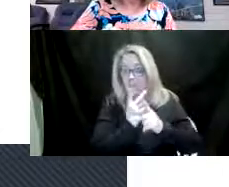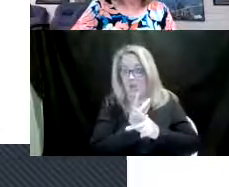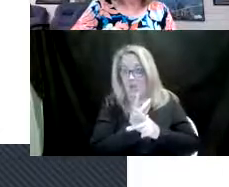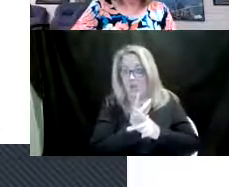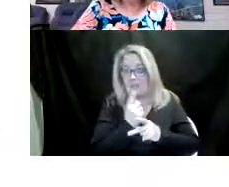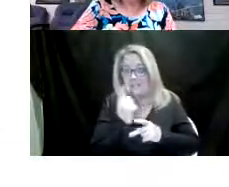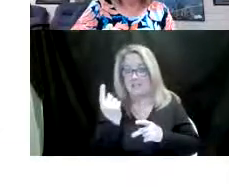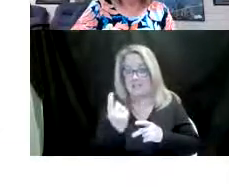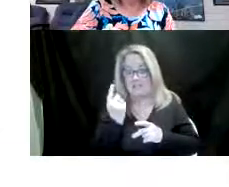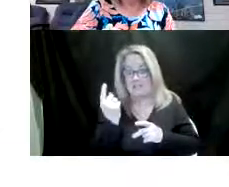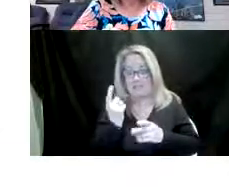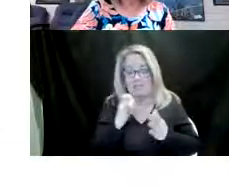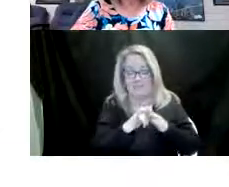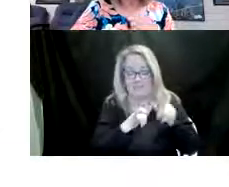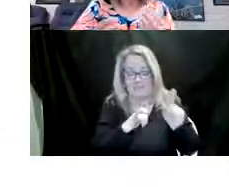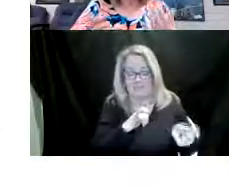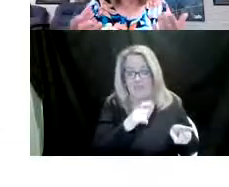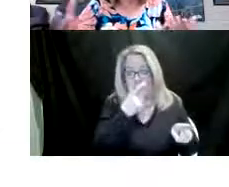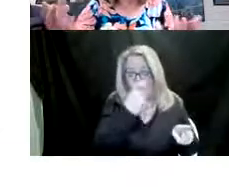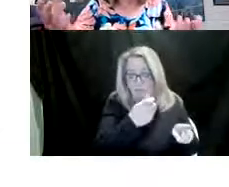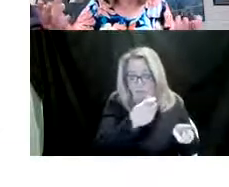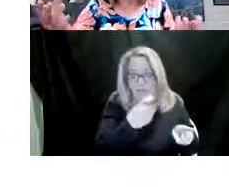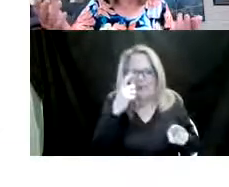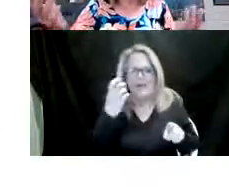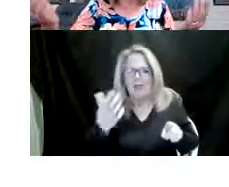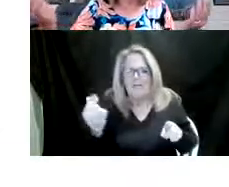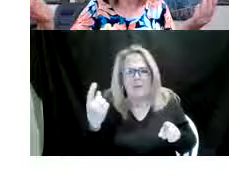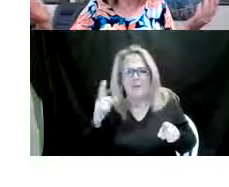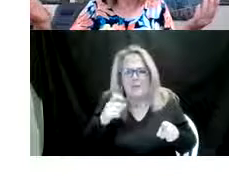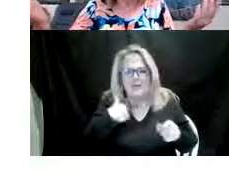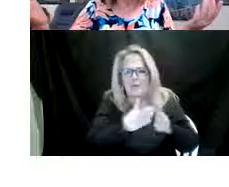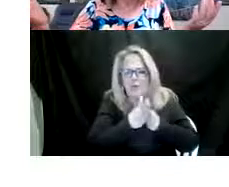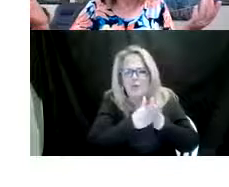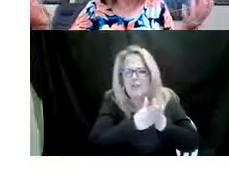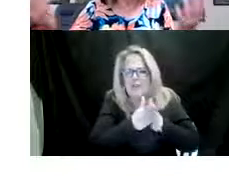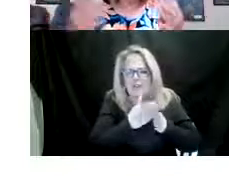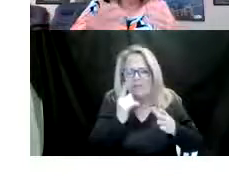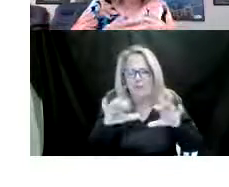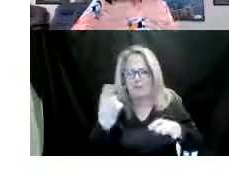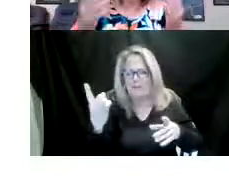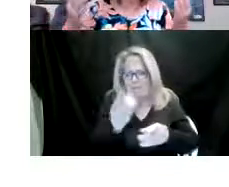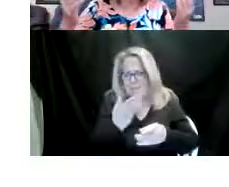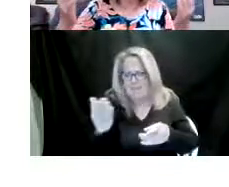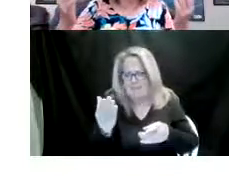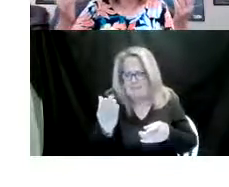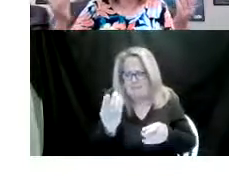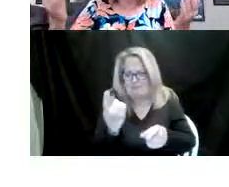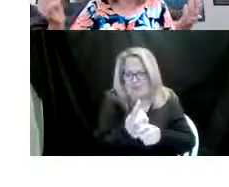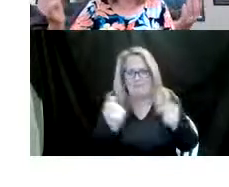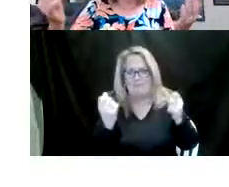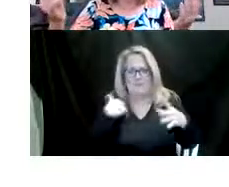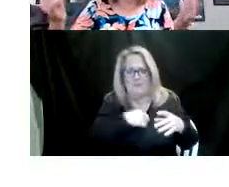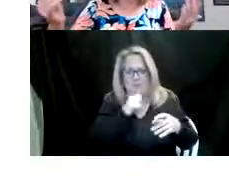was of high interest to her child, because of course everybody has to have a motivation for doing things we do. I don't think many of us would